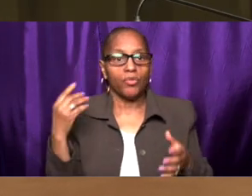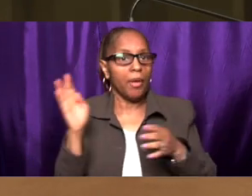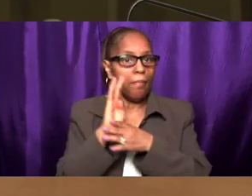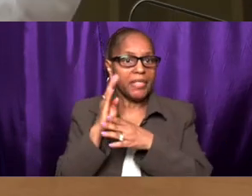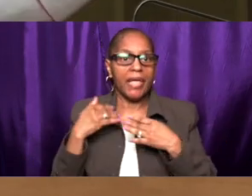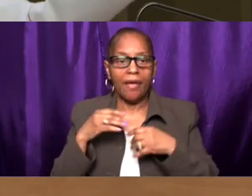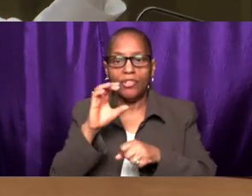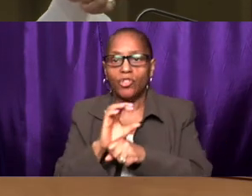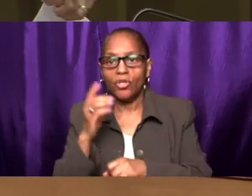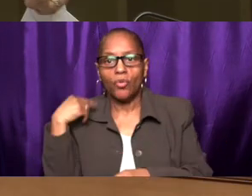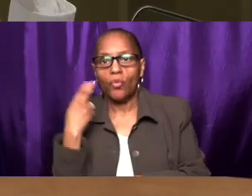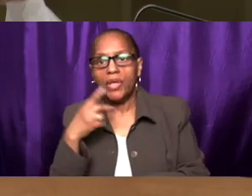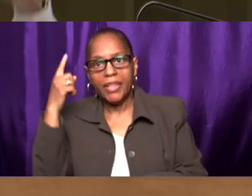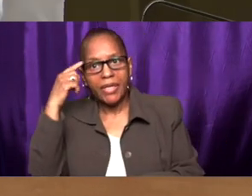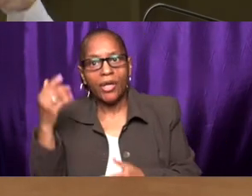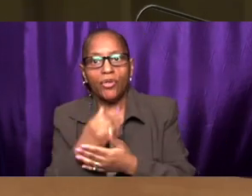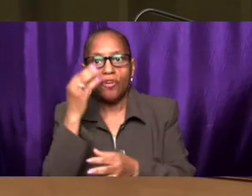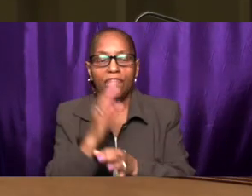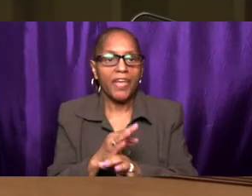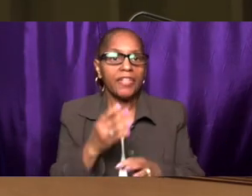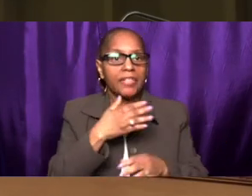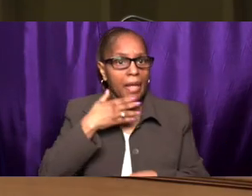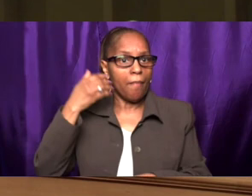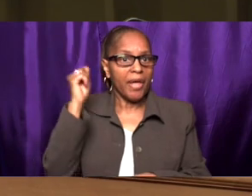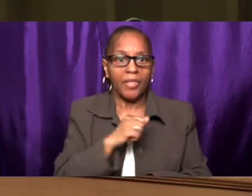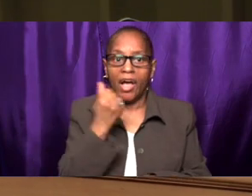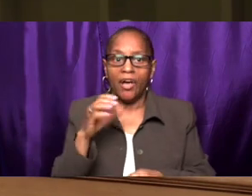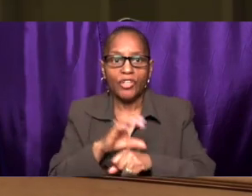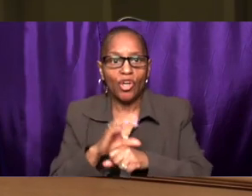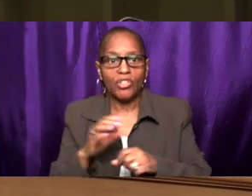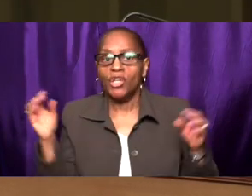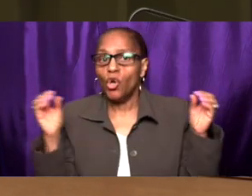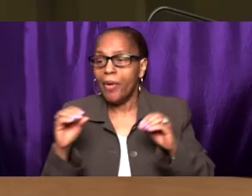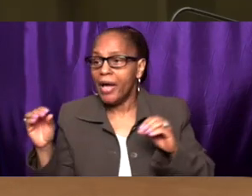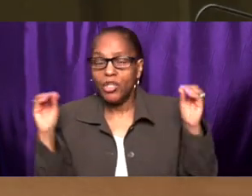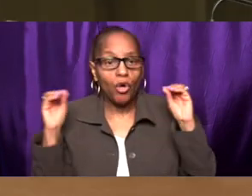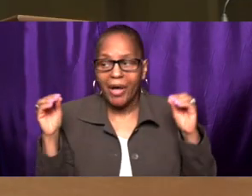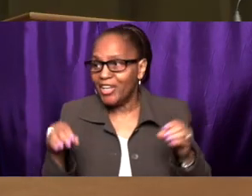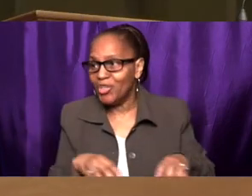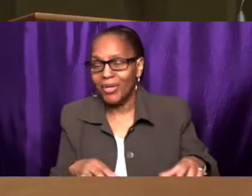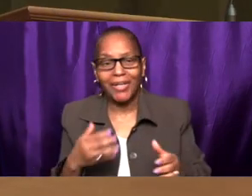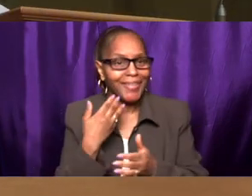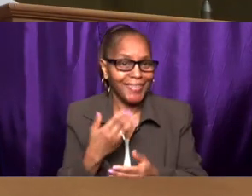is better than Trinity or better than victory. Ain't nobody busting a grape, because